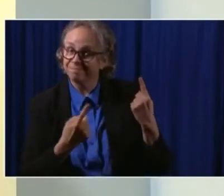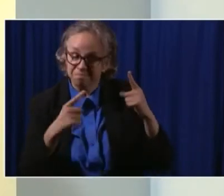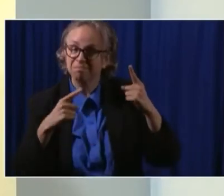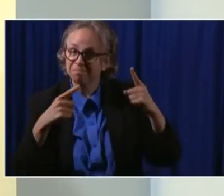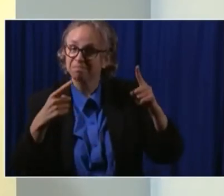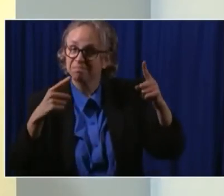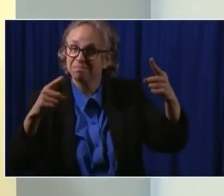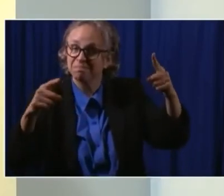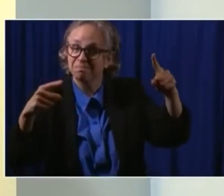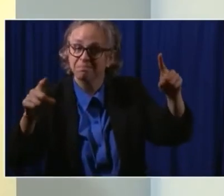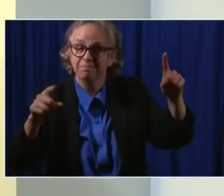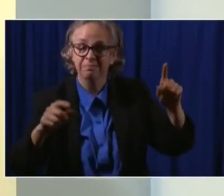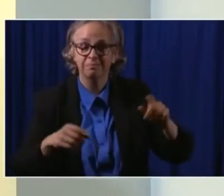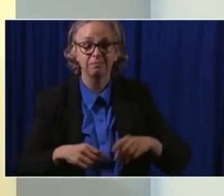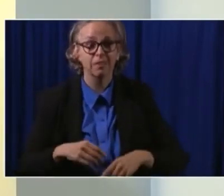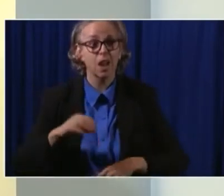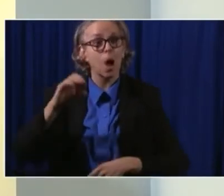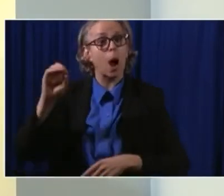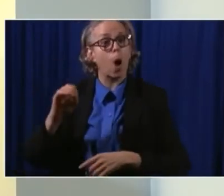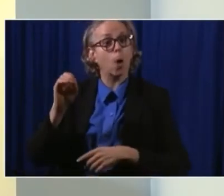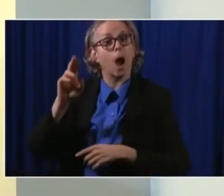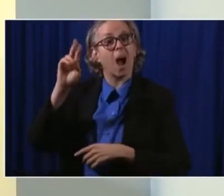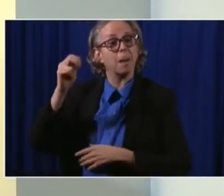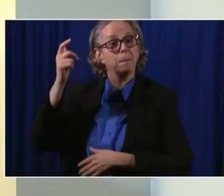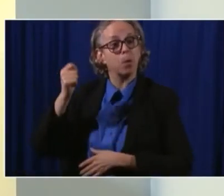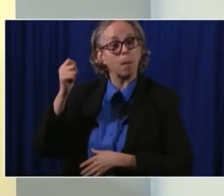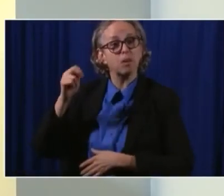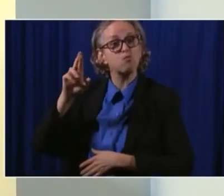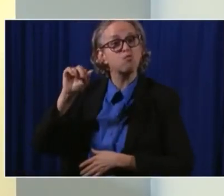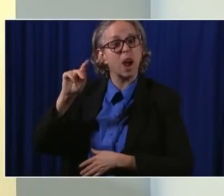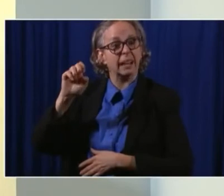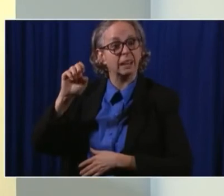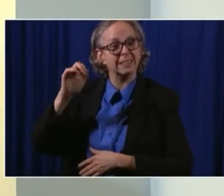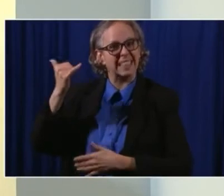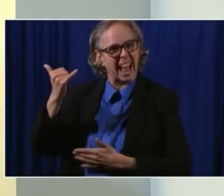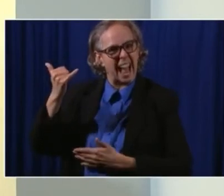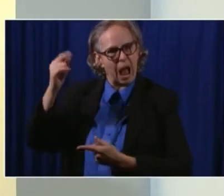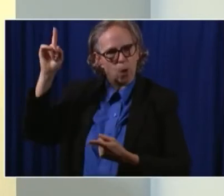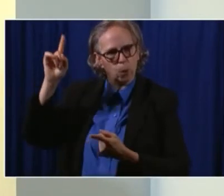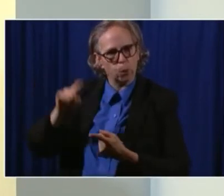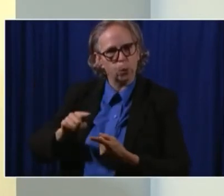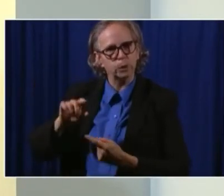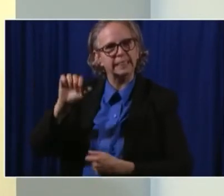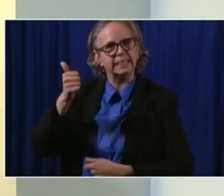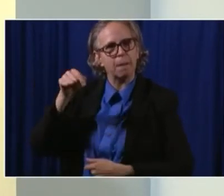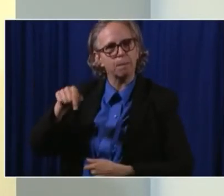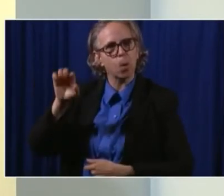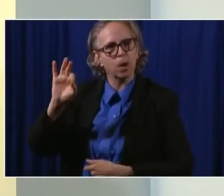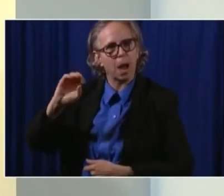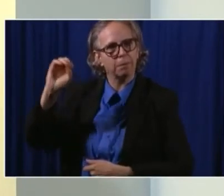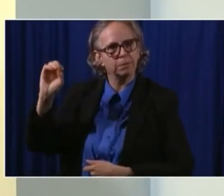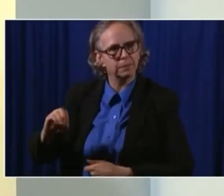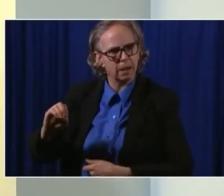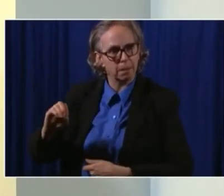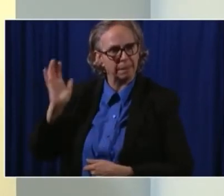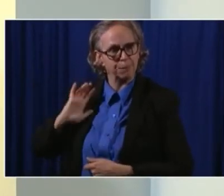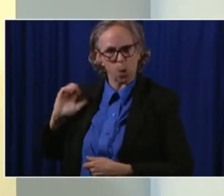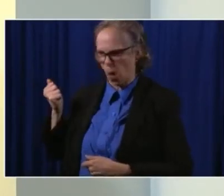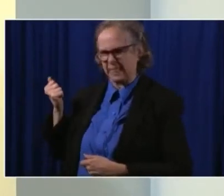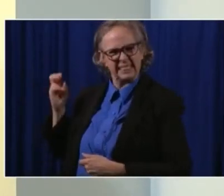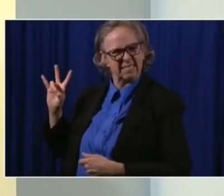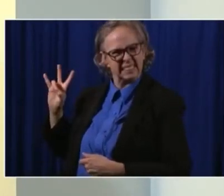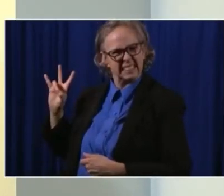in Ohio is 10.9%. That's down from earlier months where it was